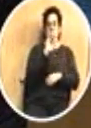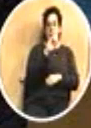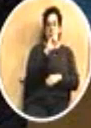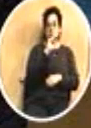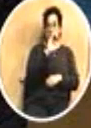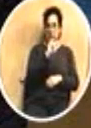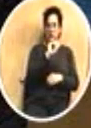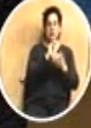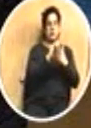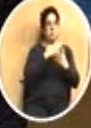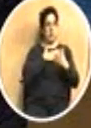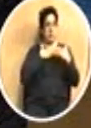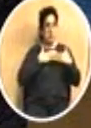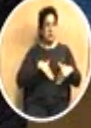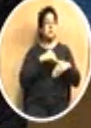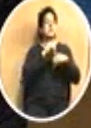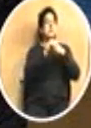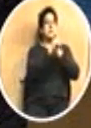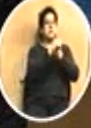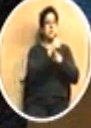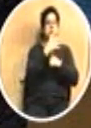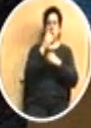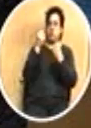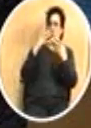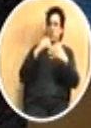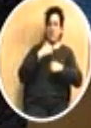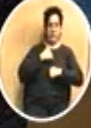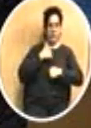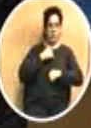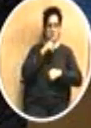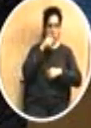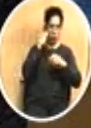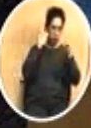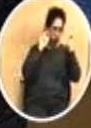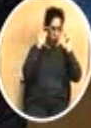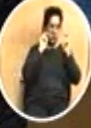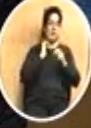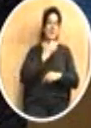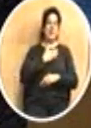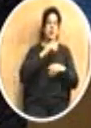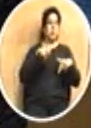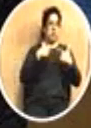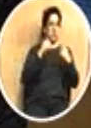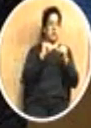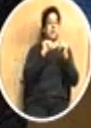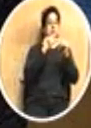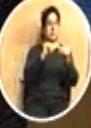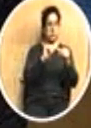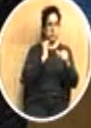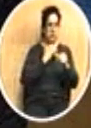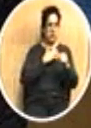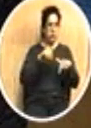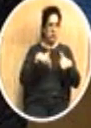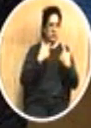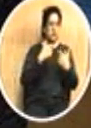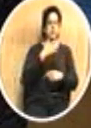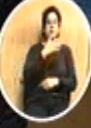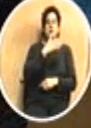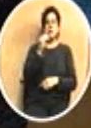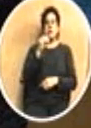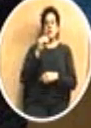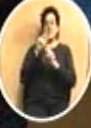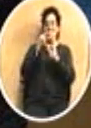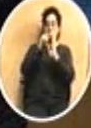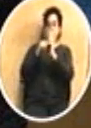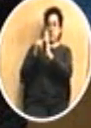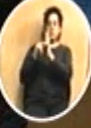I put my body in danger, and many veterans who are listening have put our lives and continue to put our lives. As a matter of fact, our cemetery